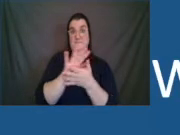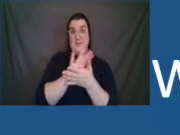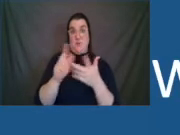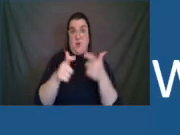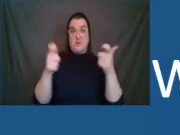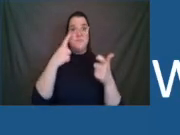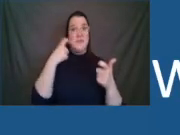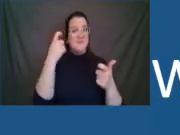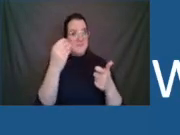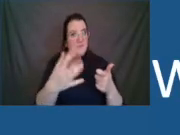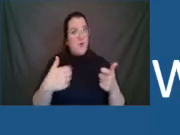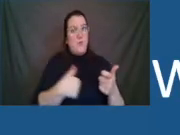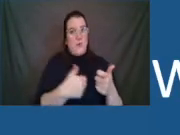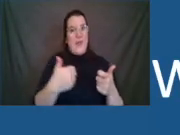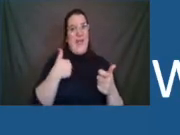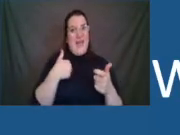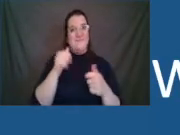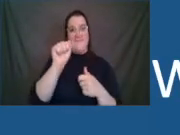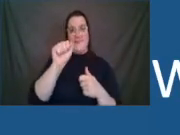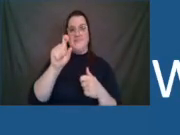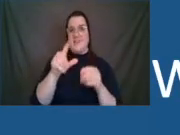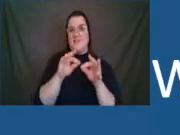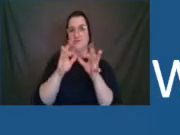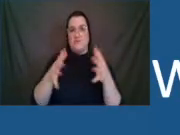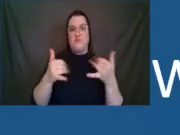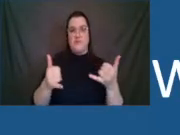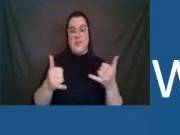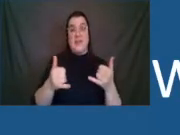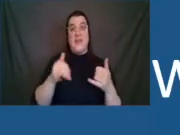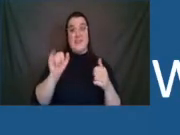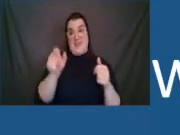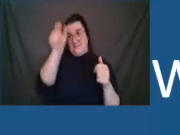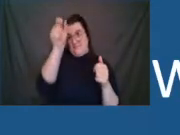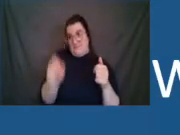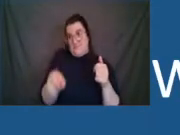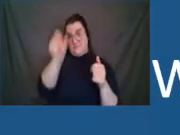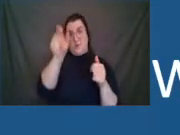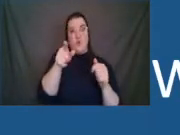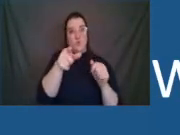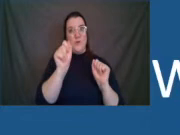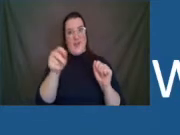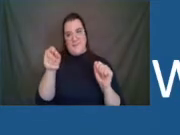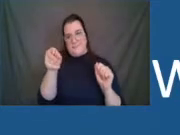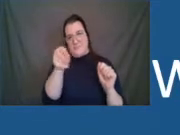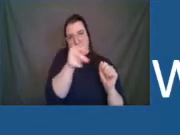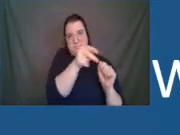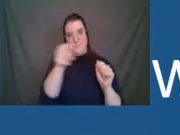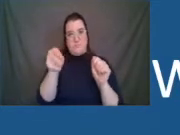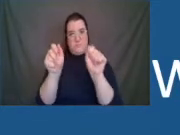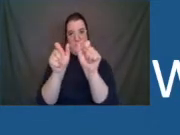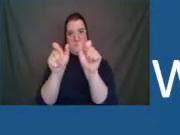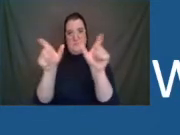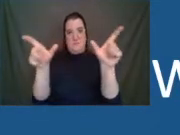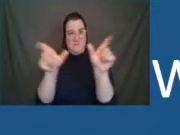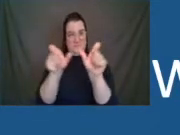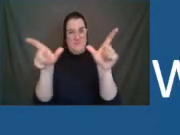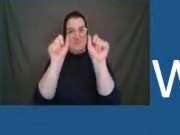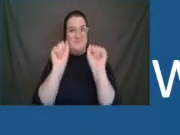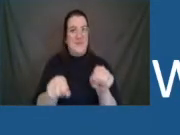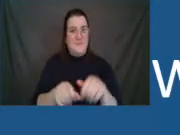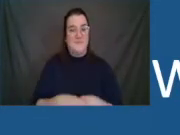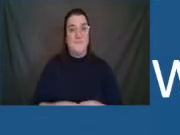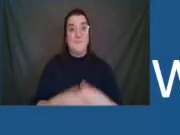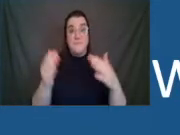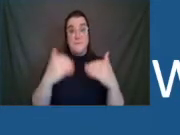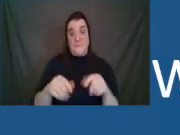actually need to make some video larger because we do have an ASL interpreter today, you can move the middle toggle bar to make the videos